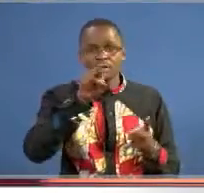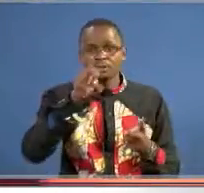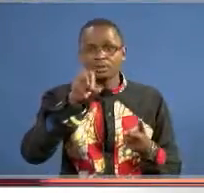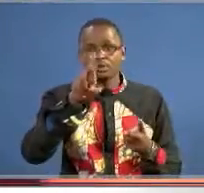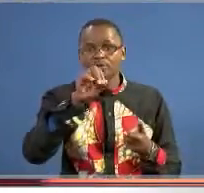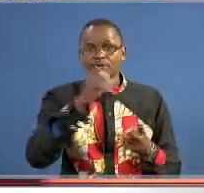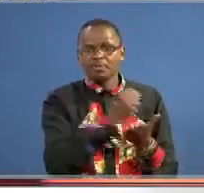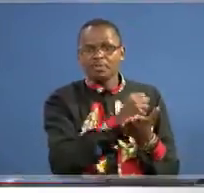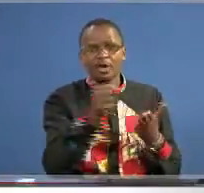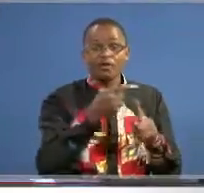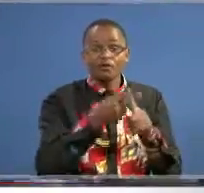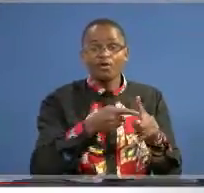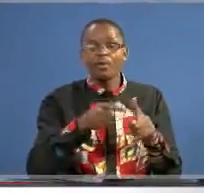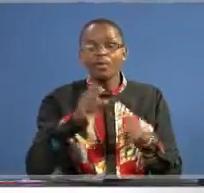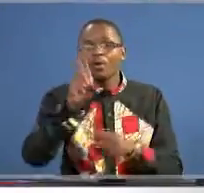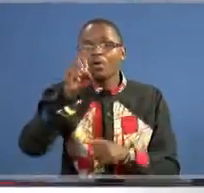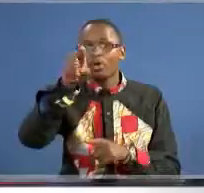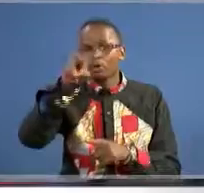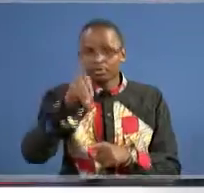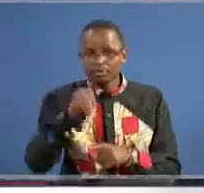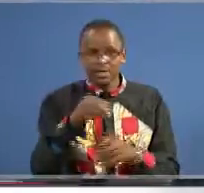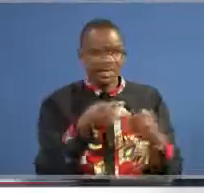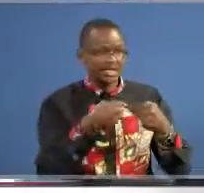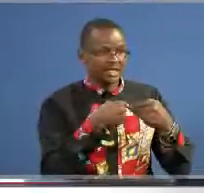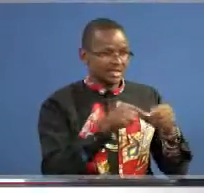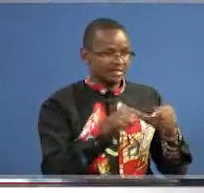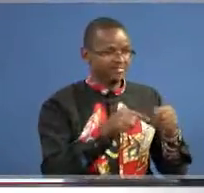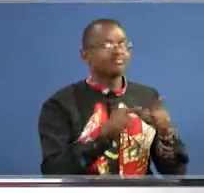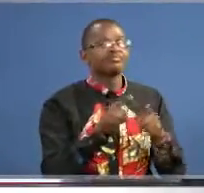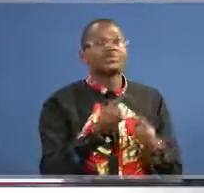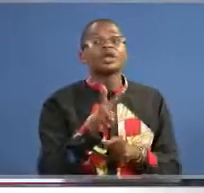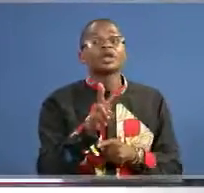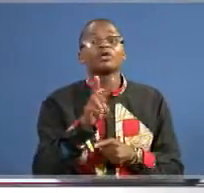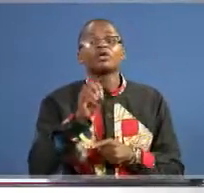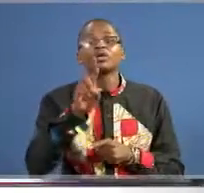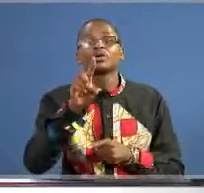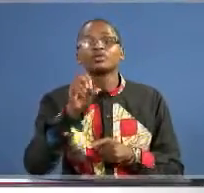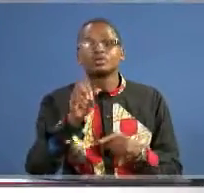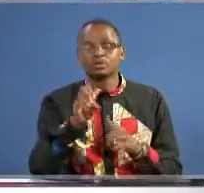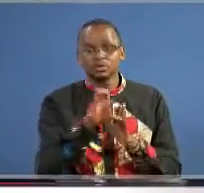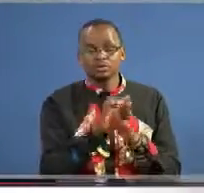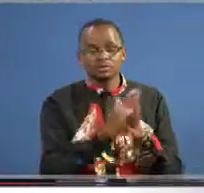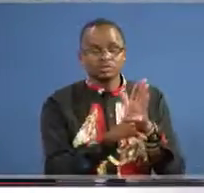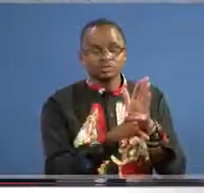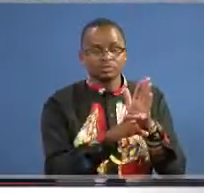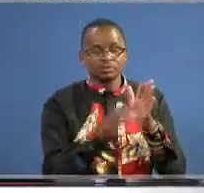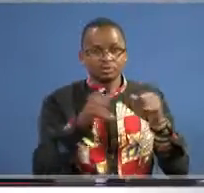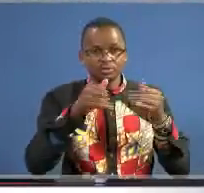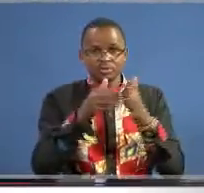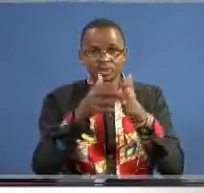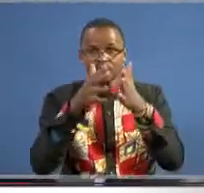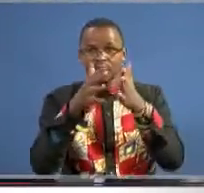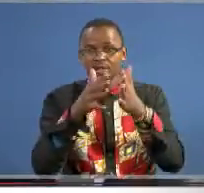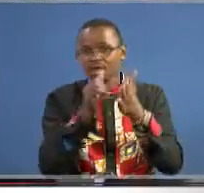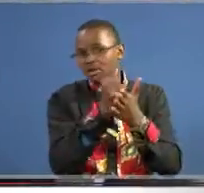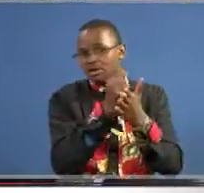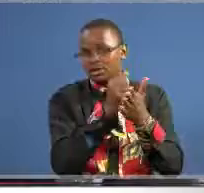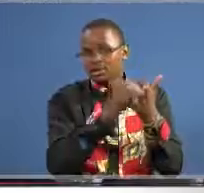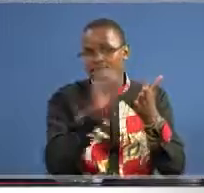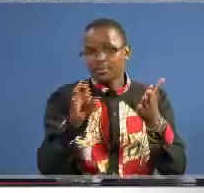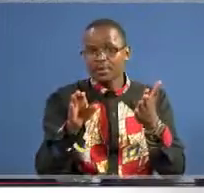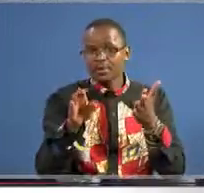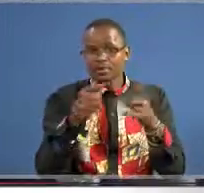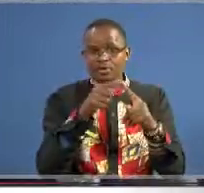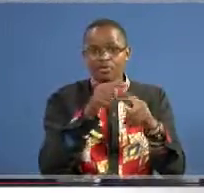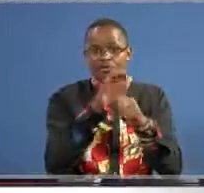expelled from the party. Since the promulgation of the 2010 constitution, no leader has been removed from the party and